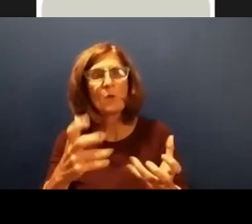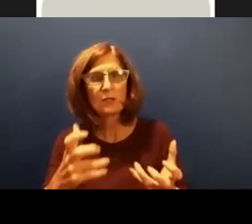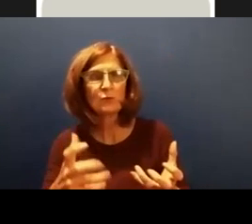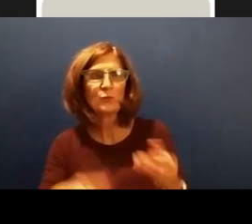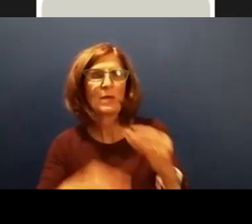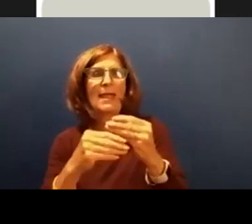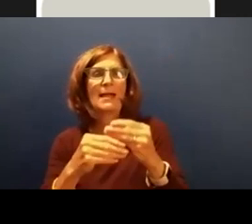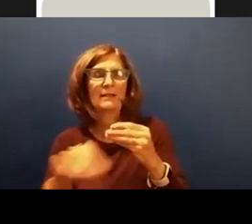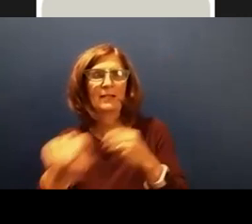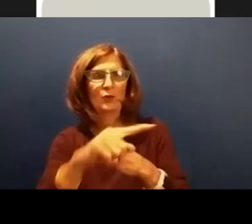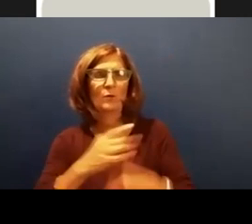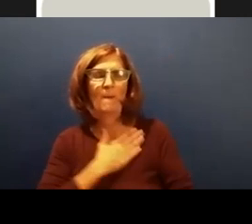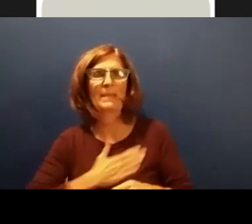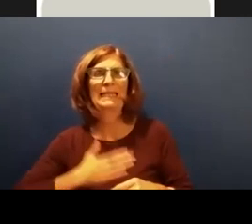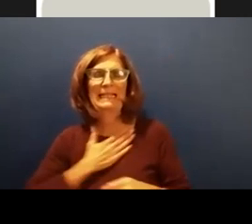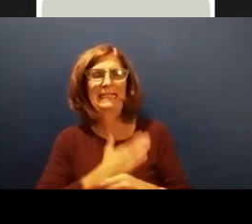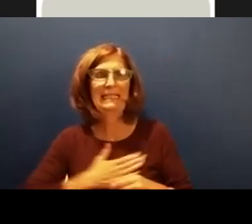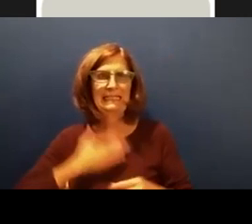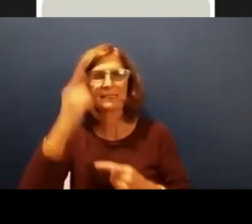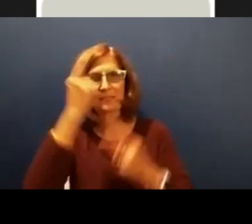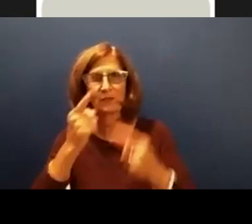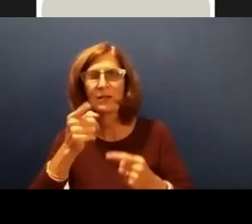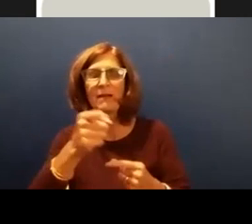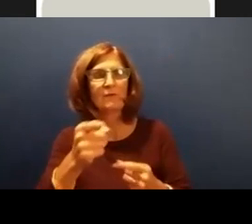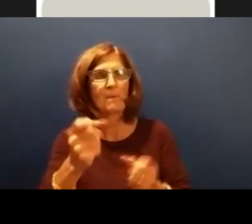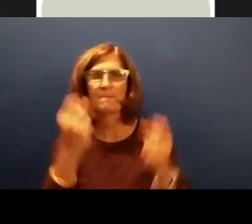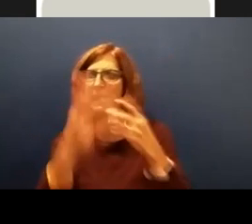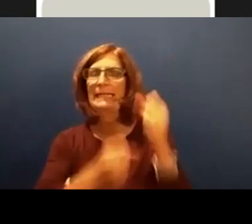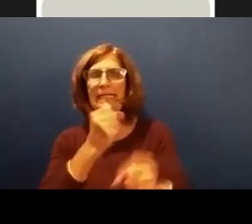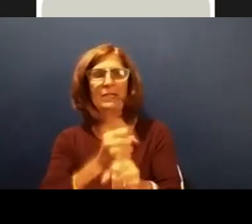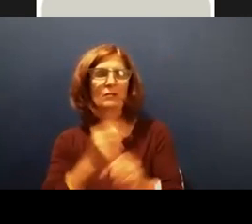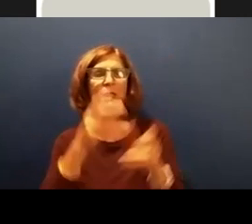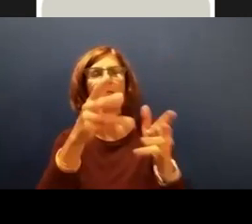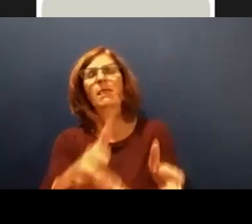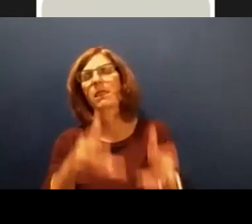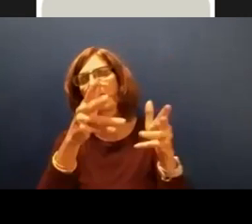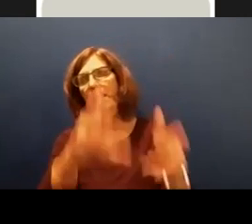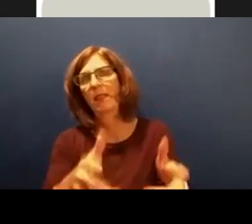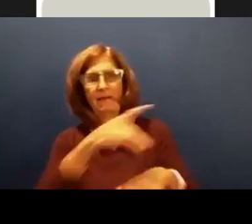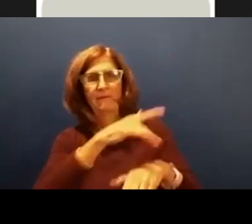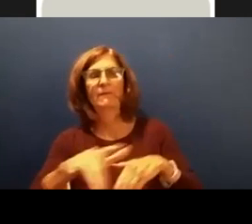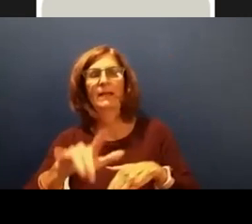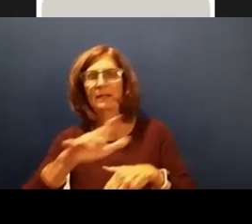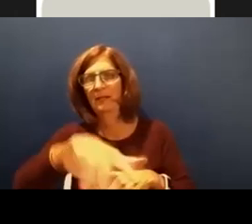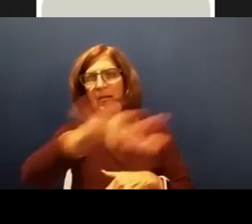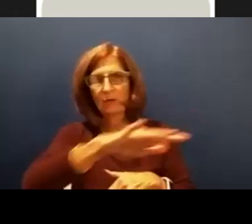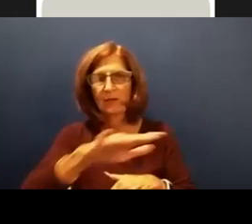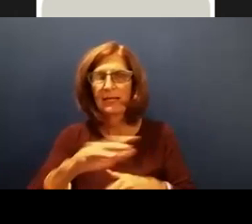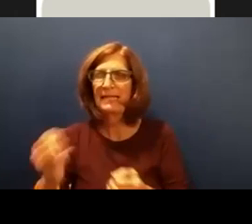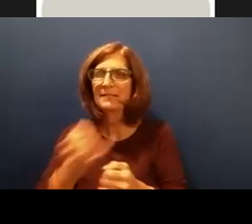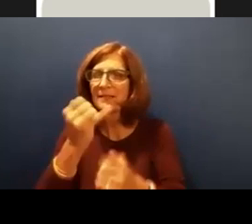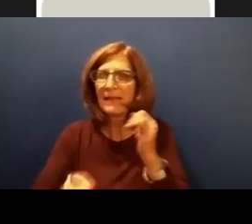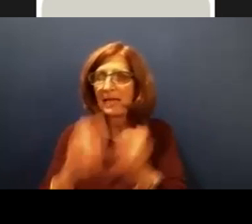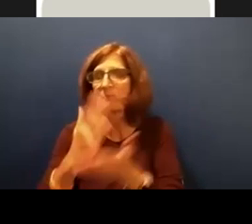is a long vacant lot that, as you mentioned, is kind of the last piece in the investment in Southside Works. And for us, we view this as